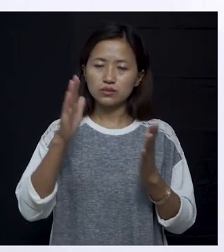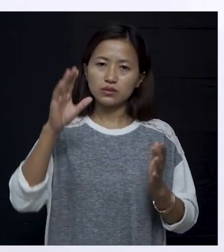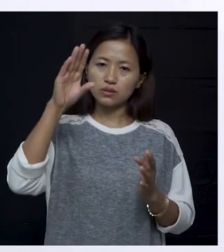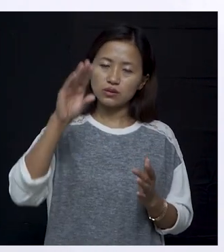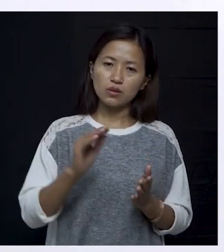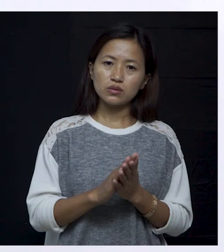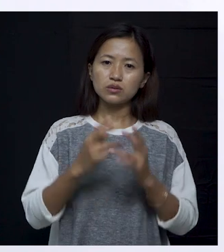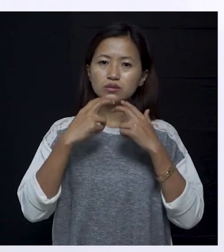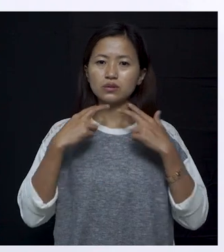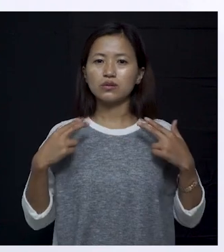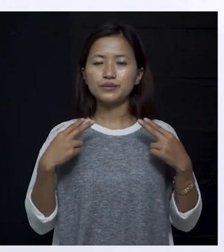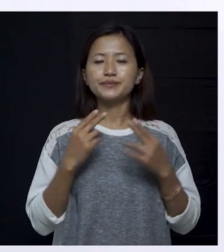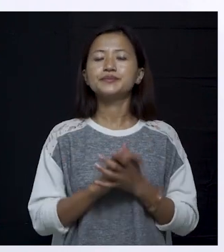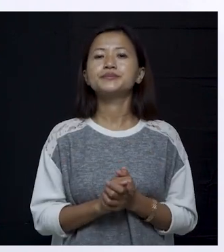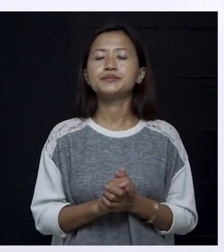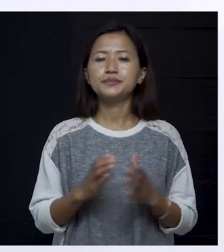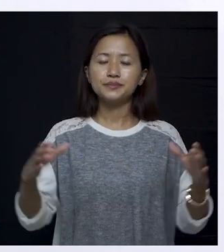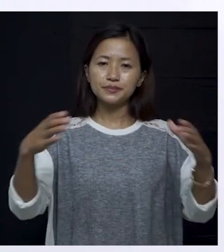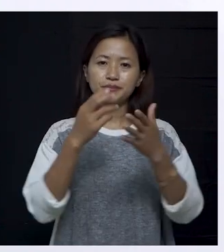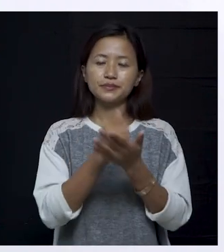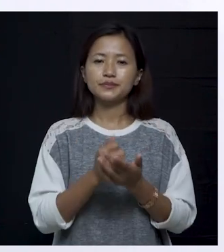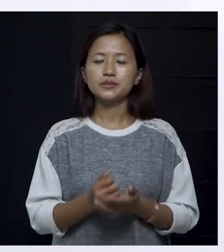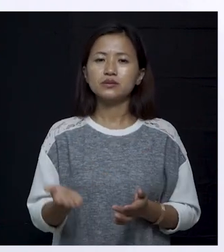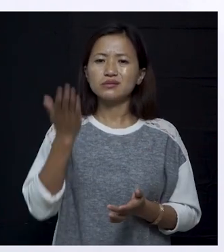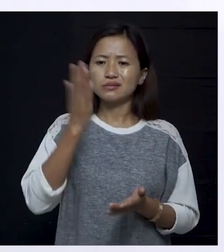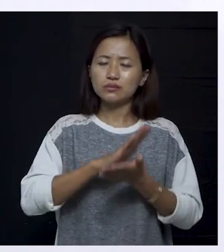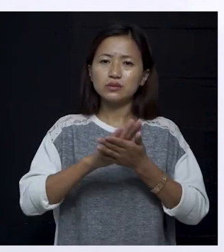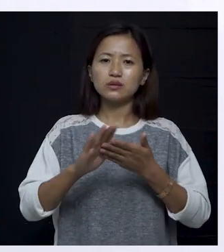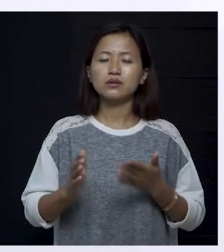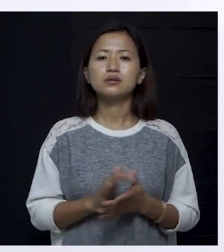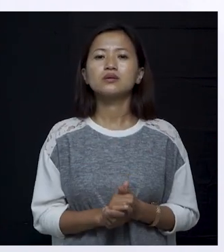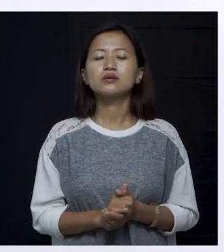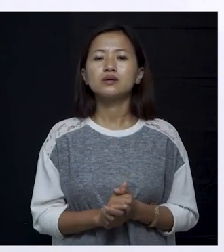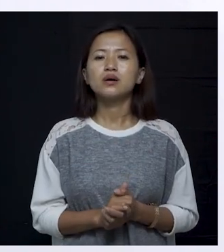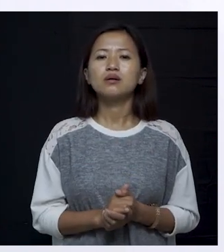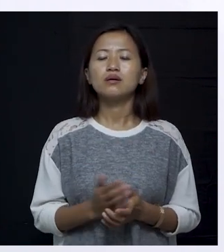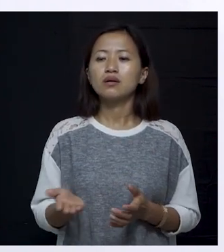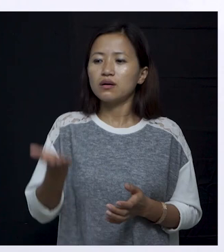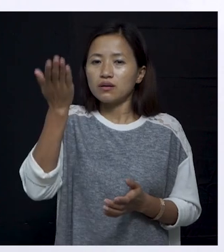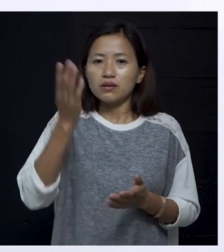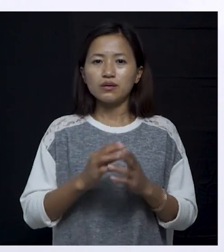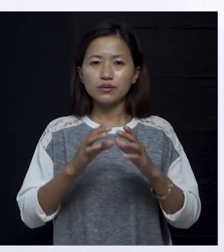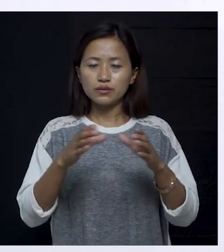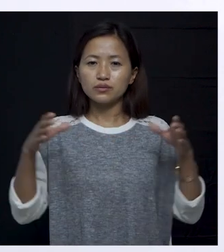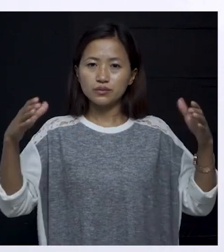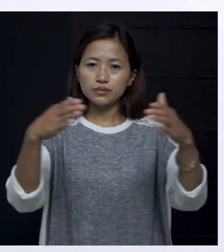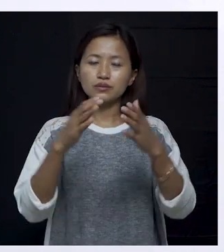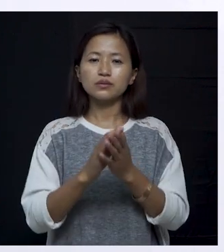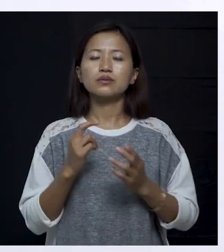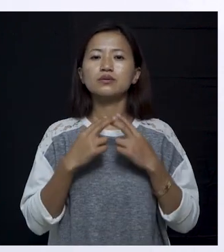court. Okay, it can be done by higher court. So, what can happen here is a higher court can issue